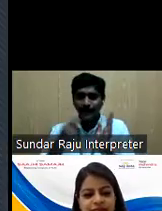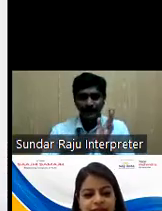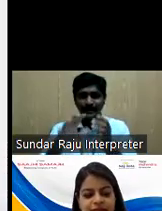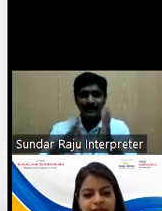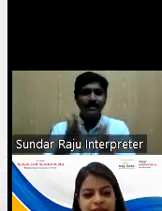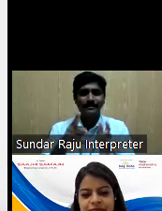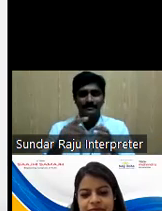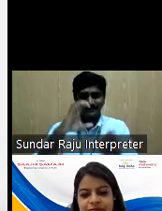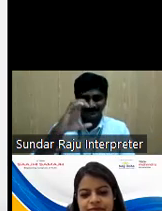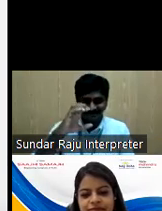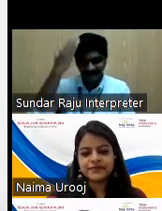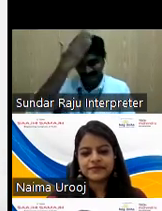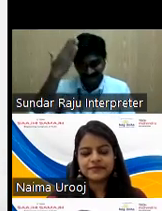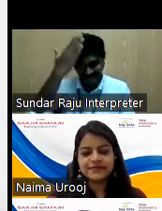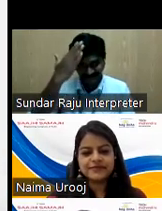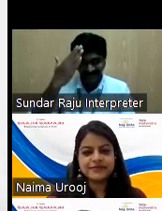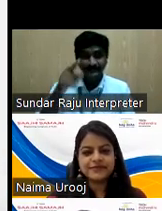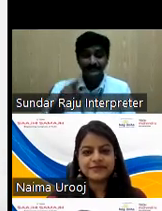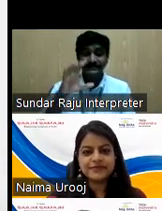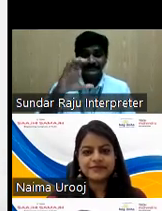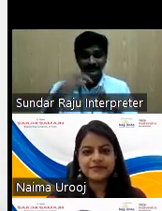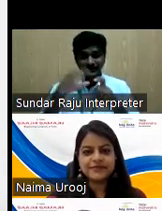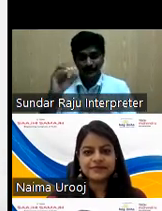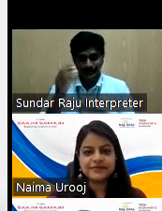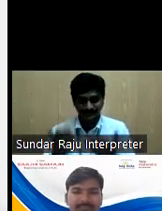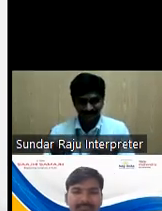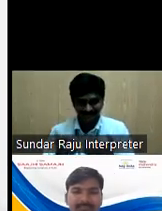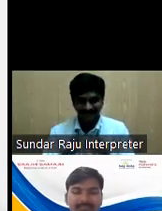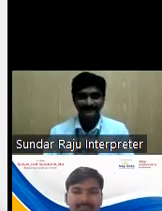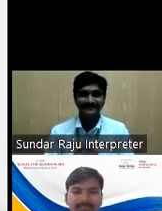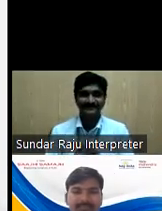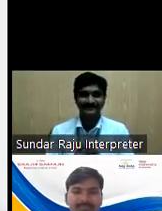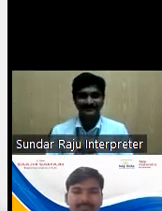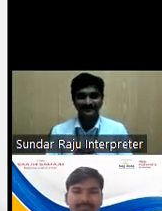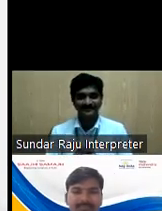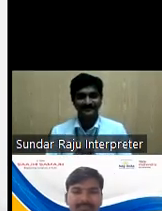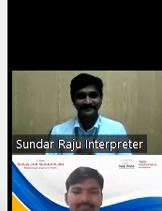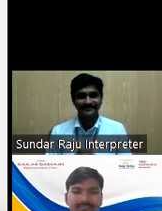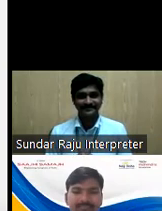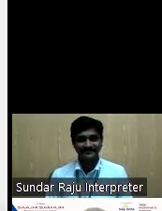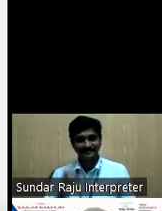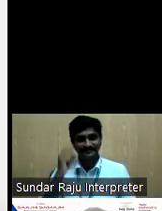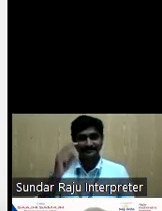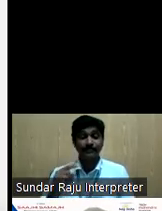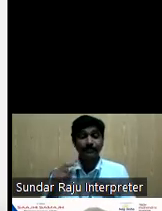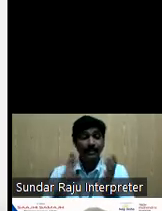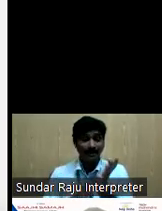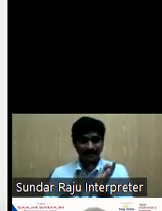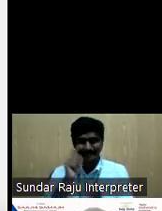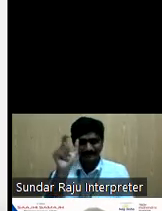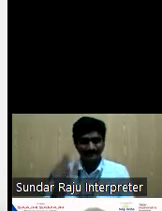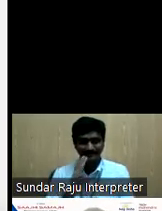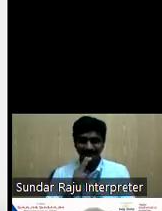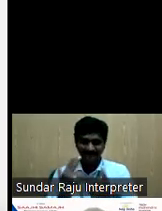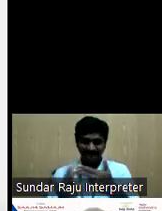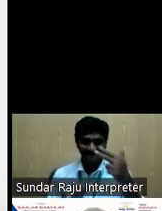Thank you. Thank you so much, Naima. Of course, overwhelmed at this very important